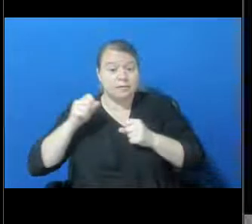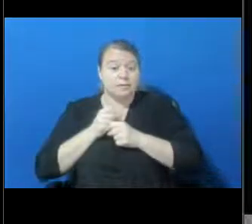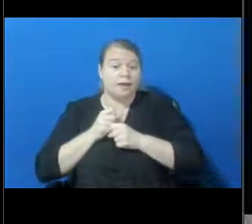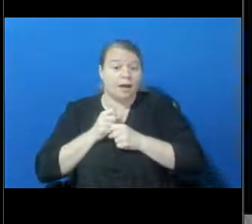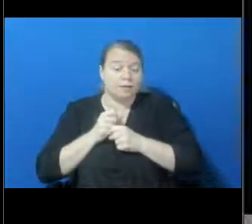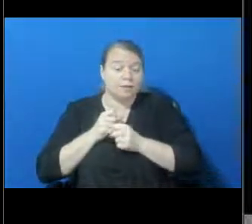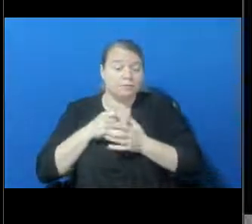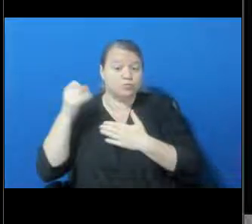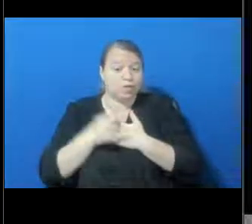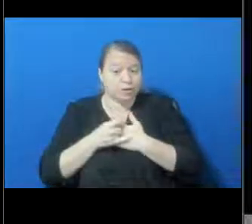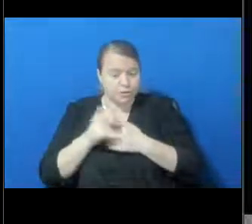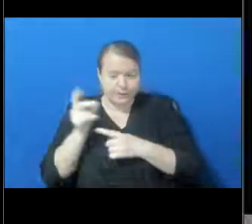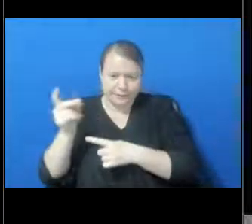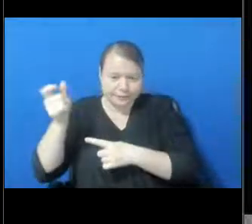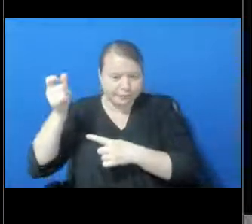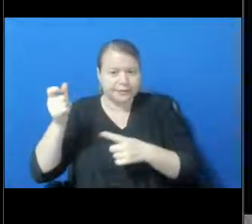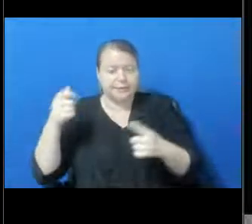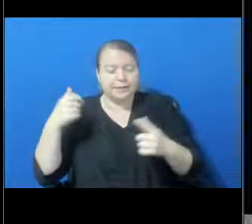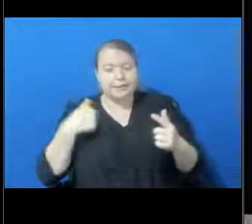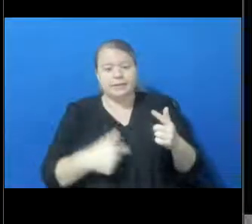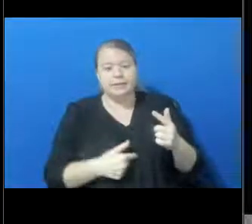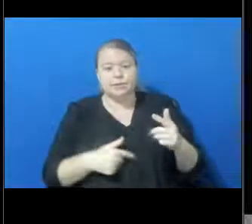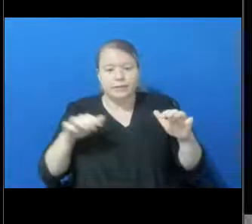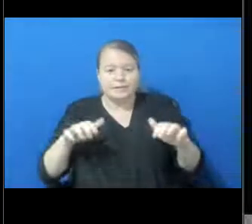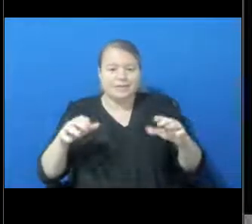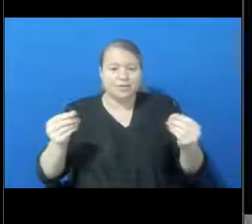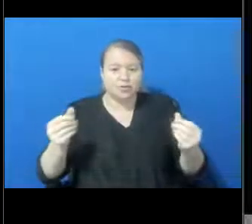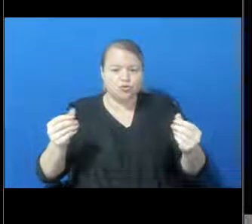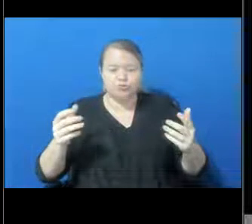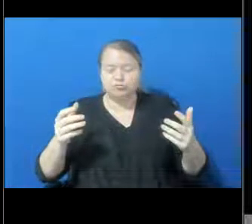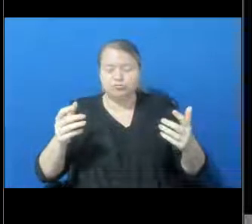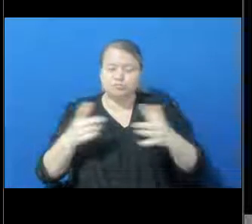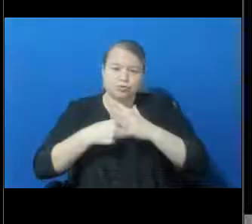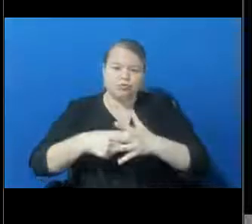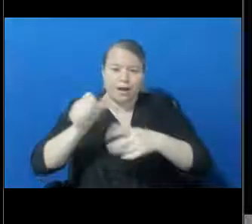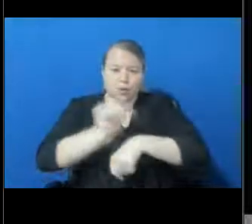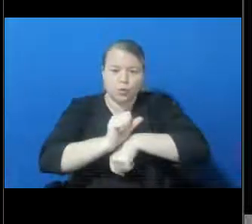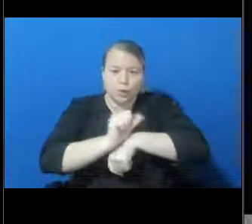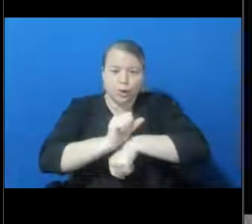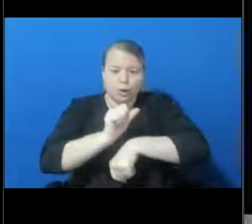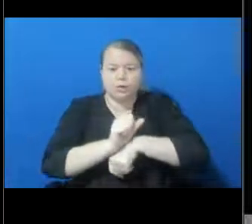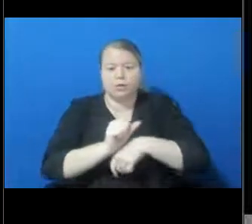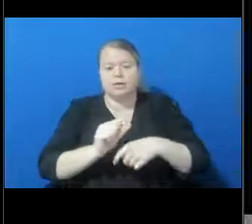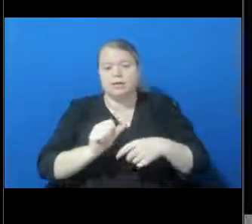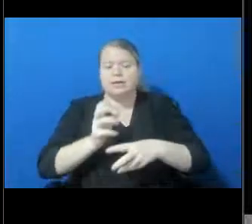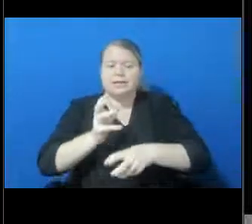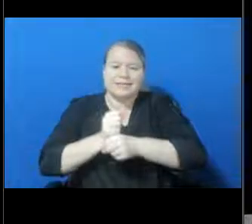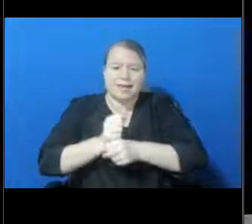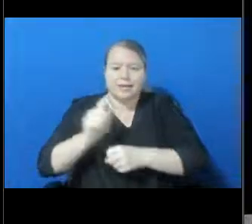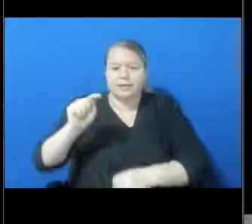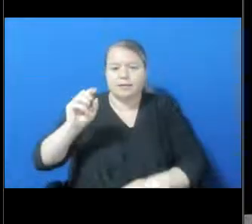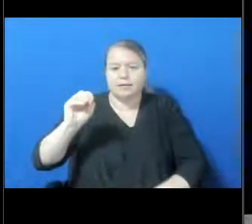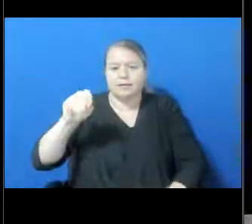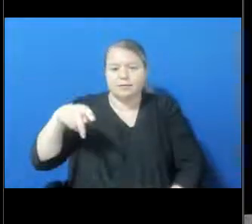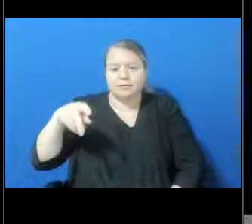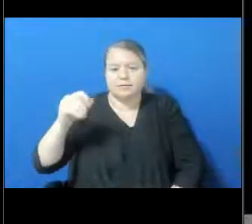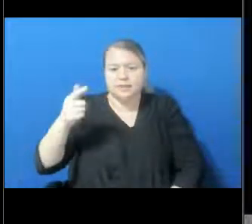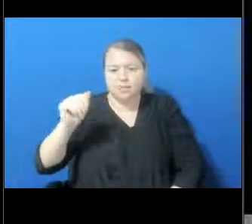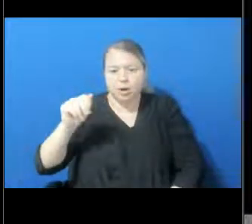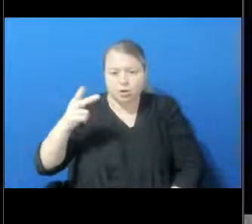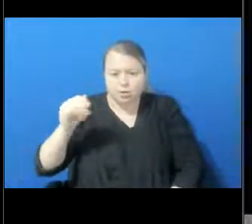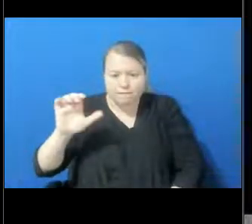immediately did the groundwork of picking up the topographic survey, all